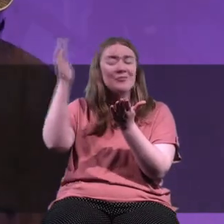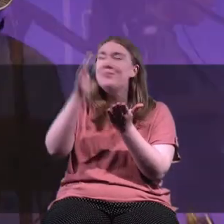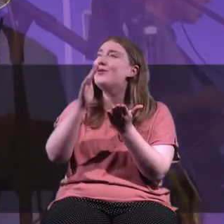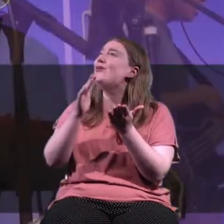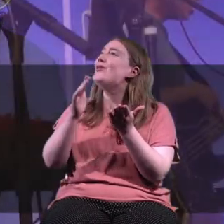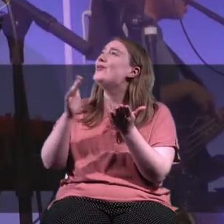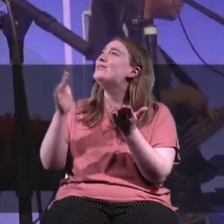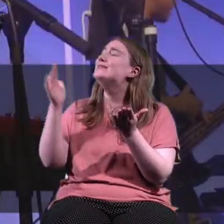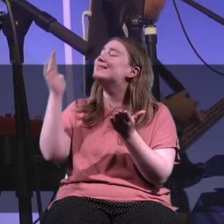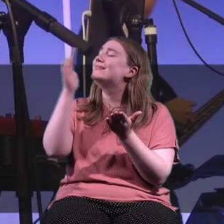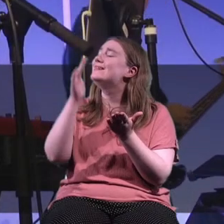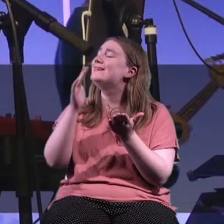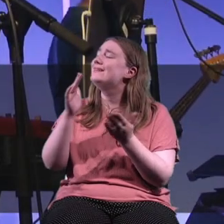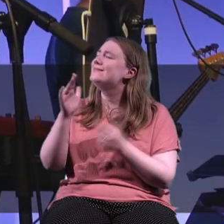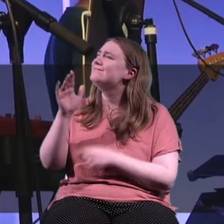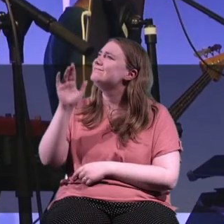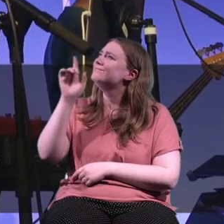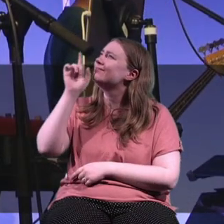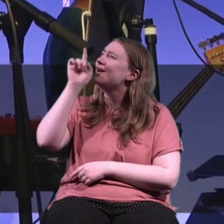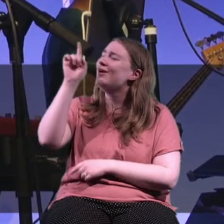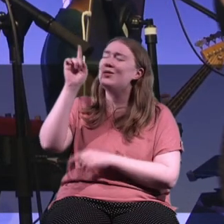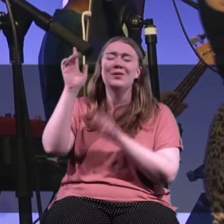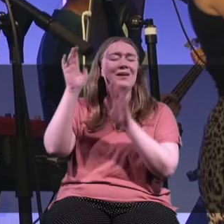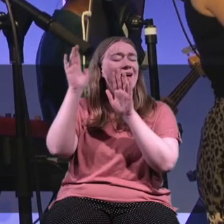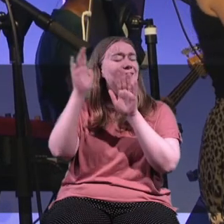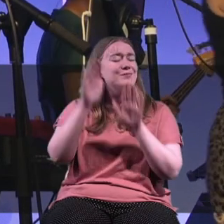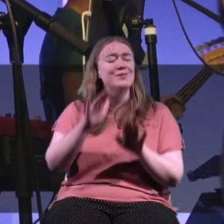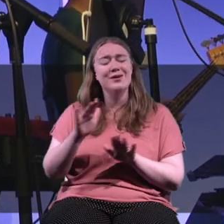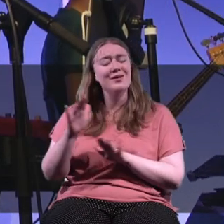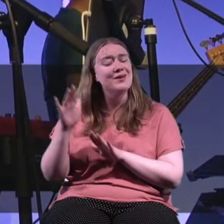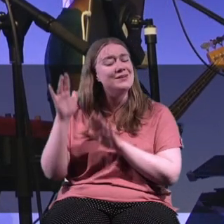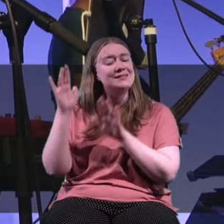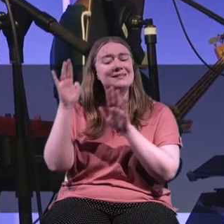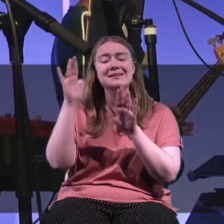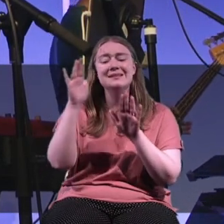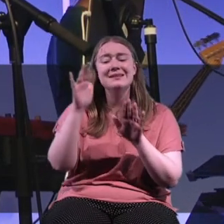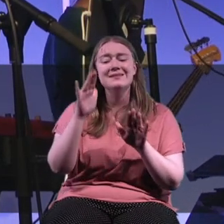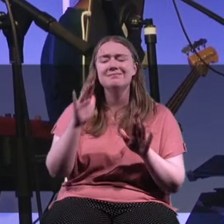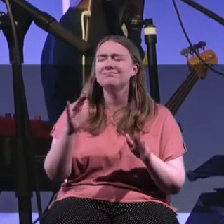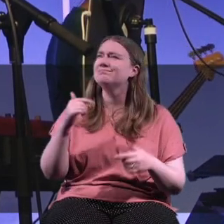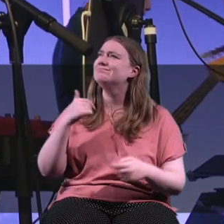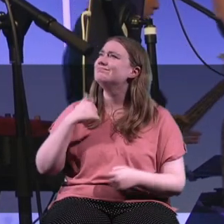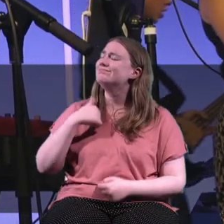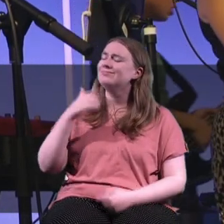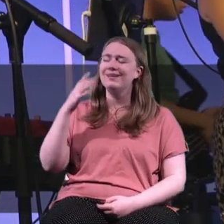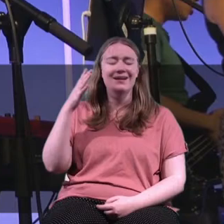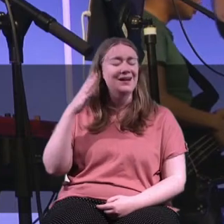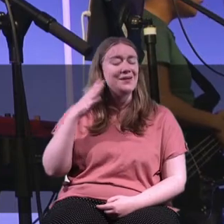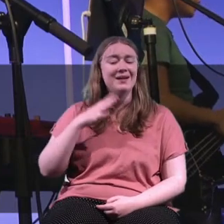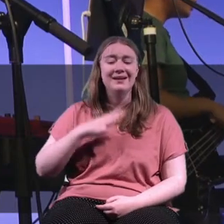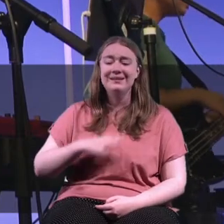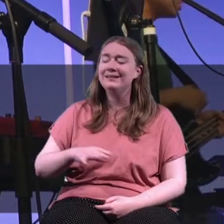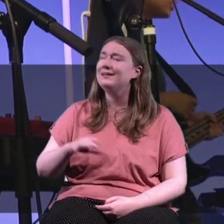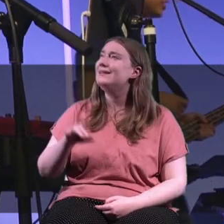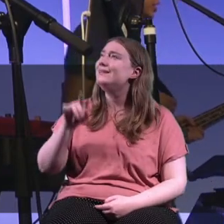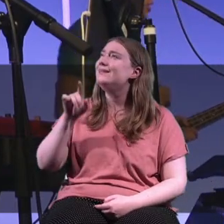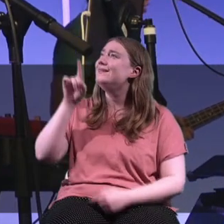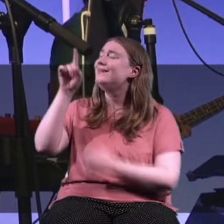Lord, have mercy. Lord, have mercy. How